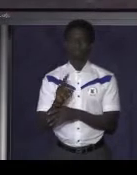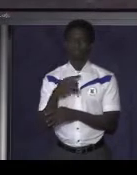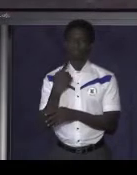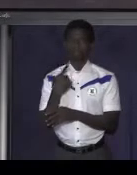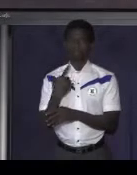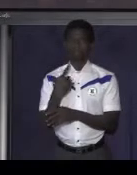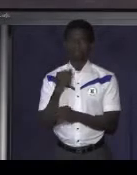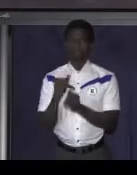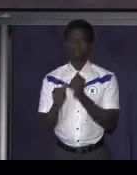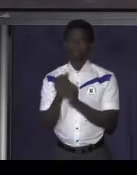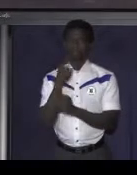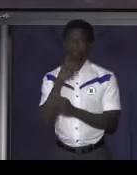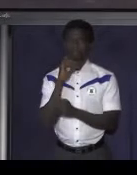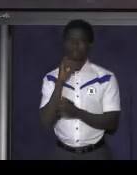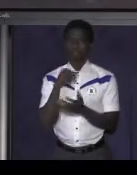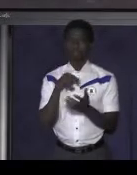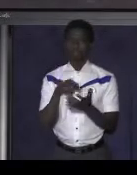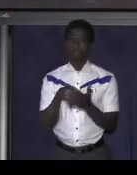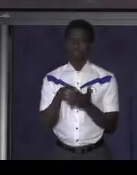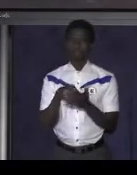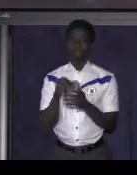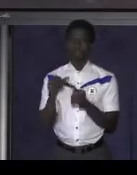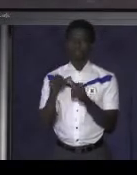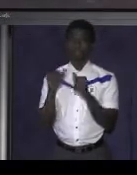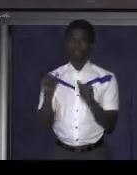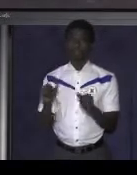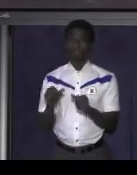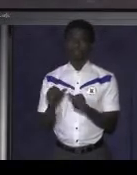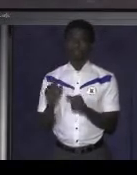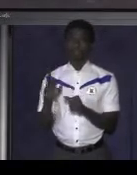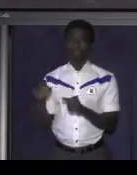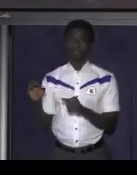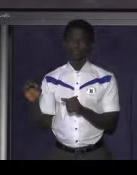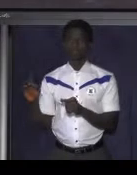says, which is the square root, or what is the square root of